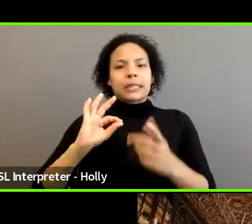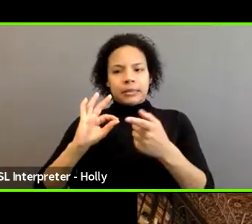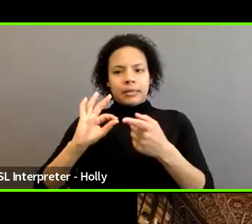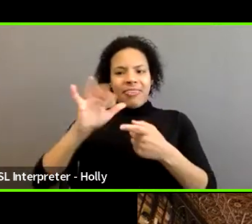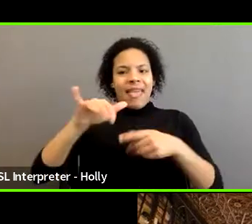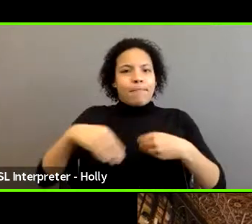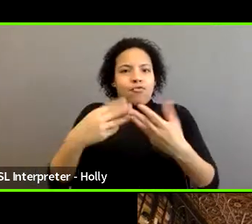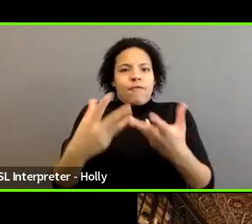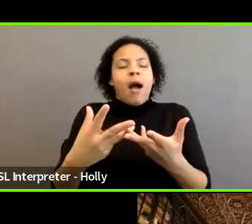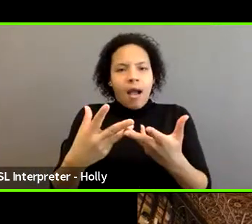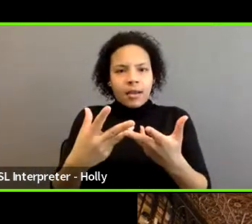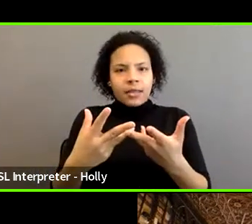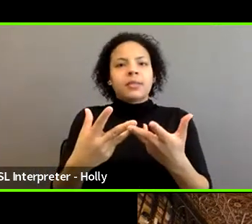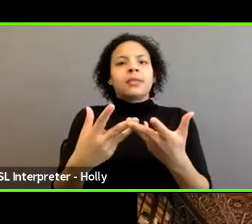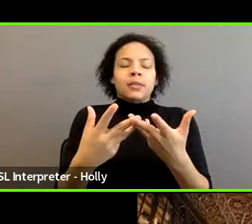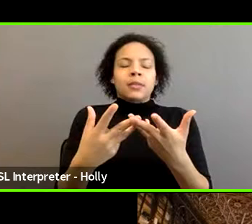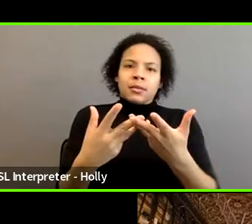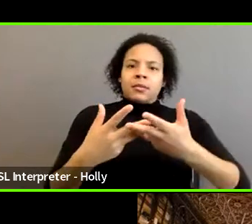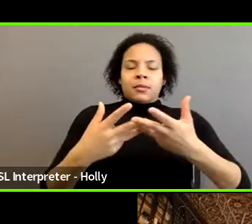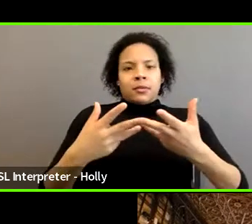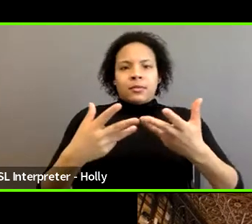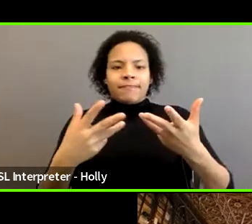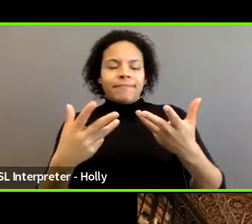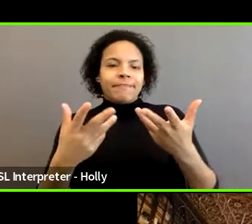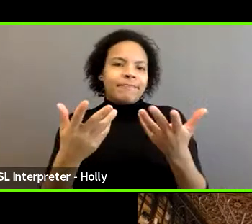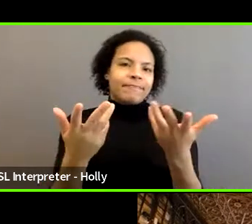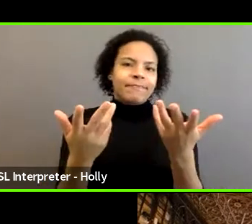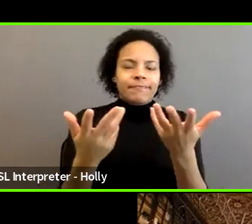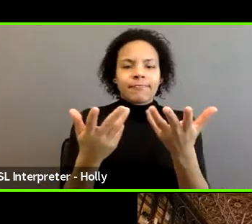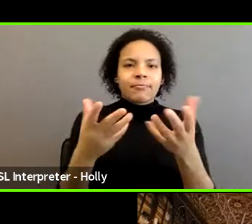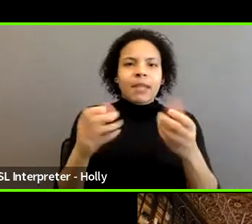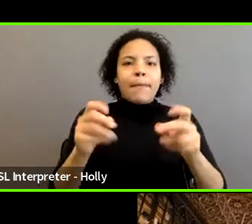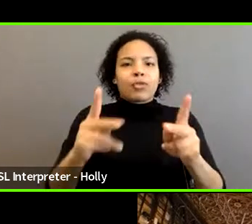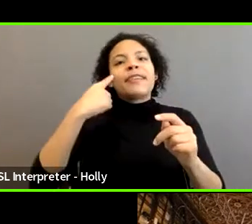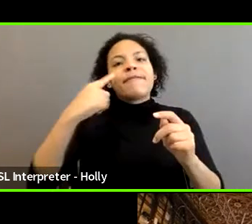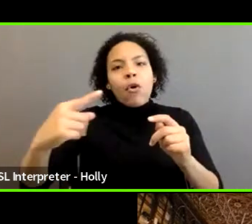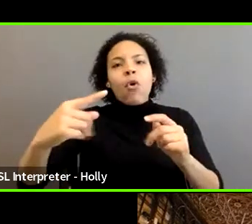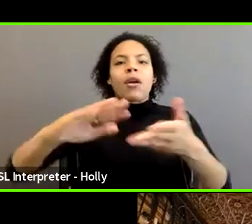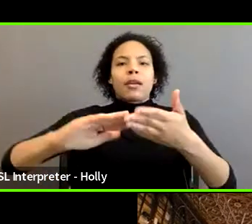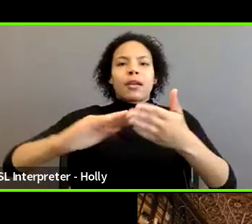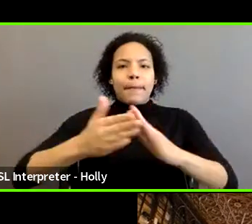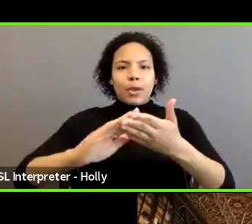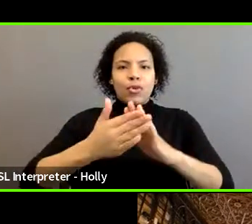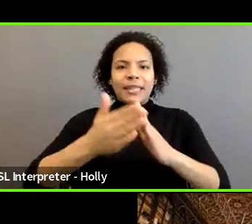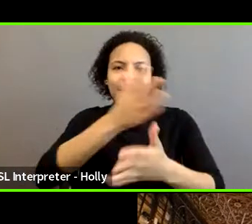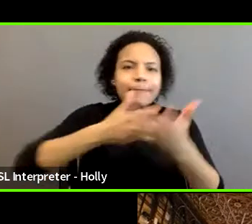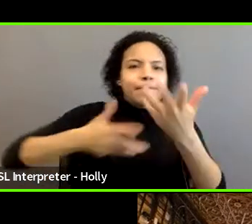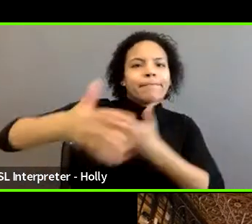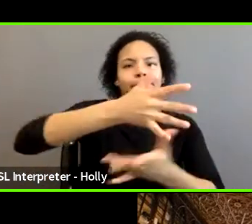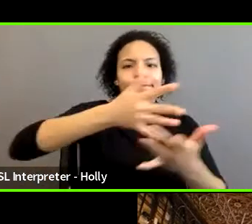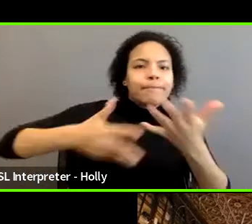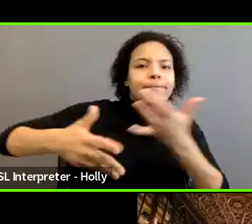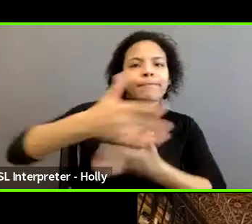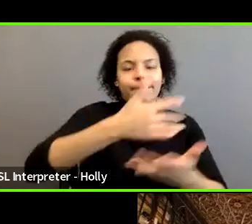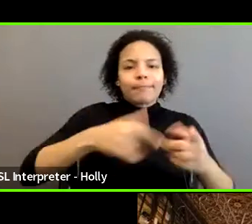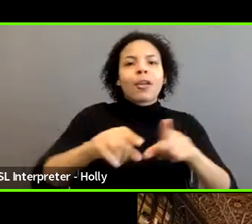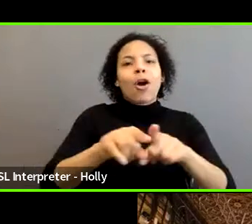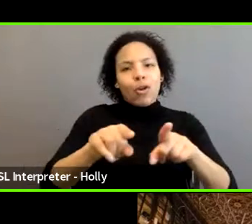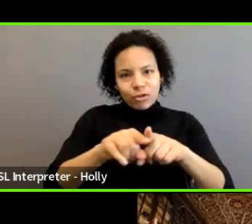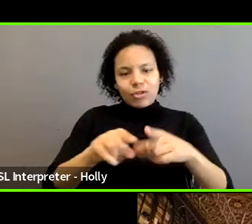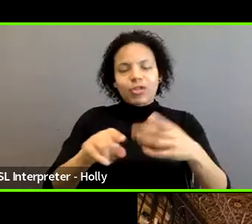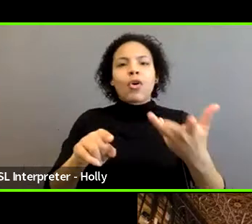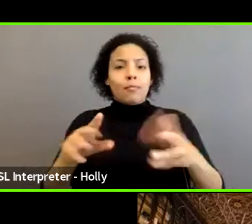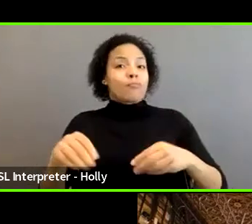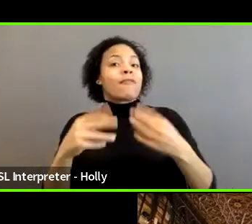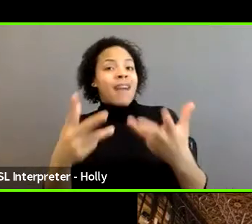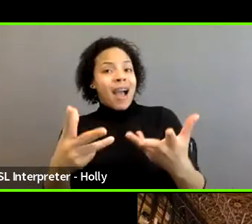can also express, I just want to read that, and express truth and advocacy for presence on college and